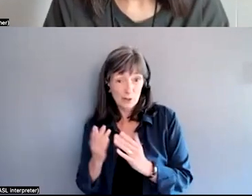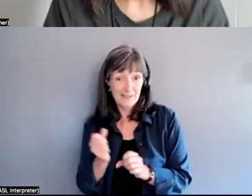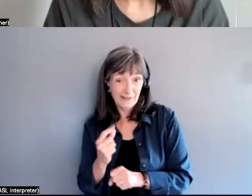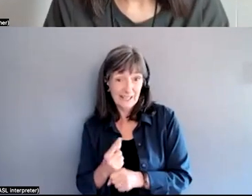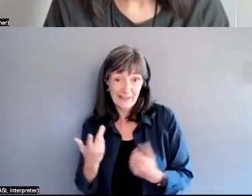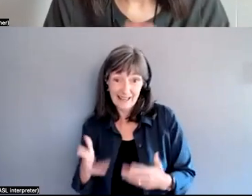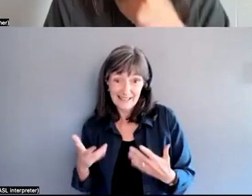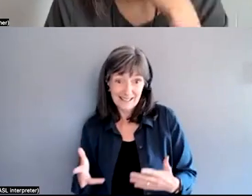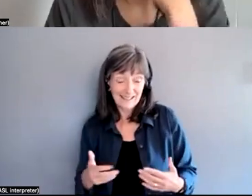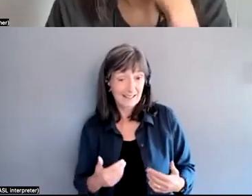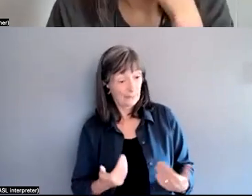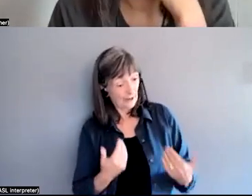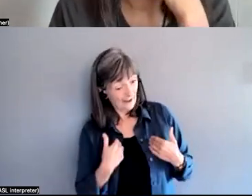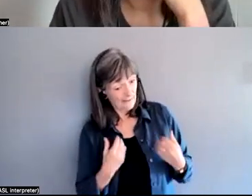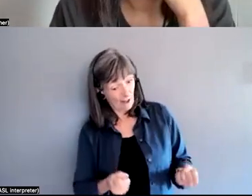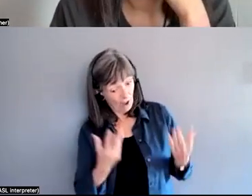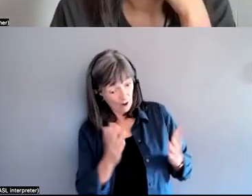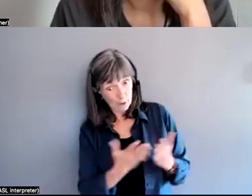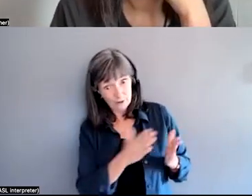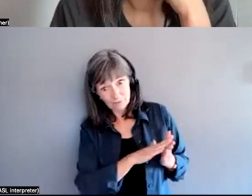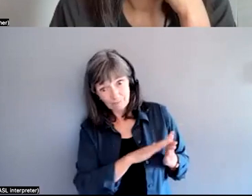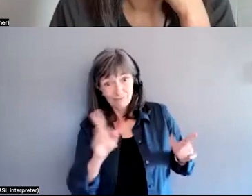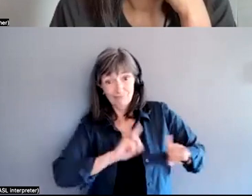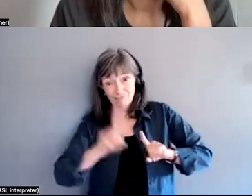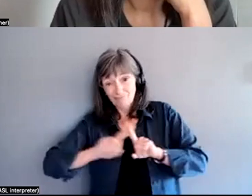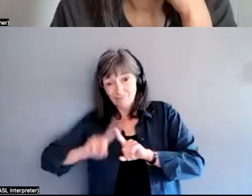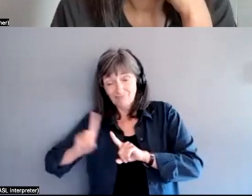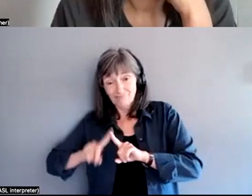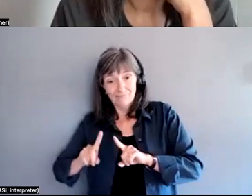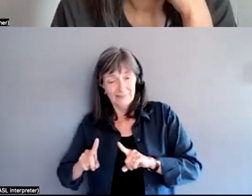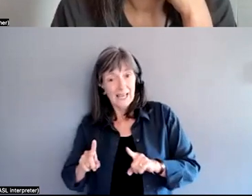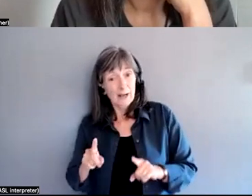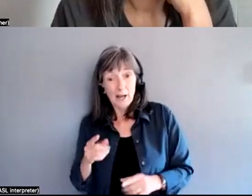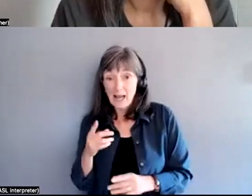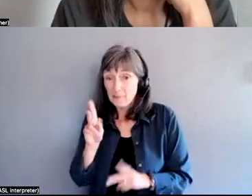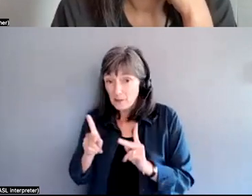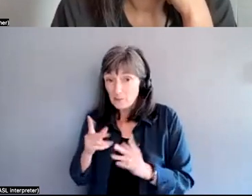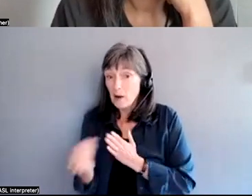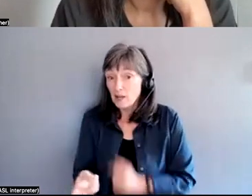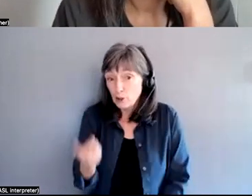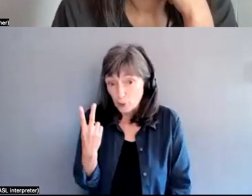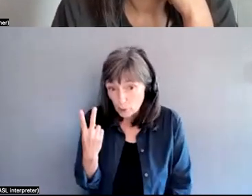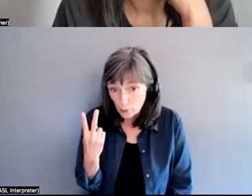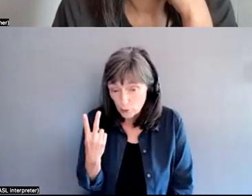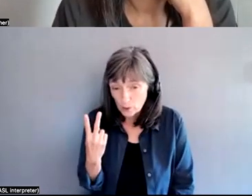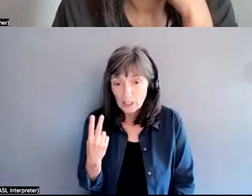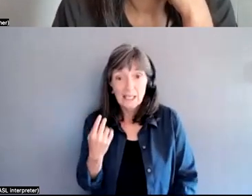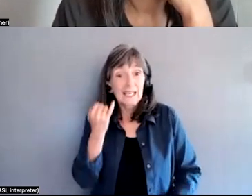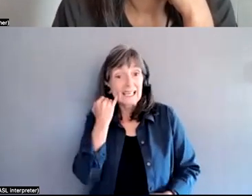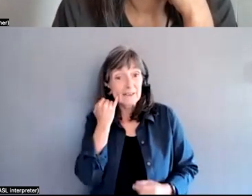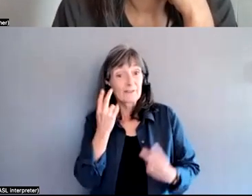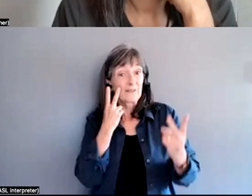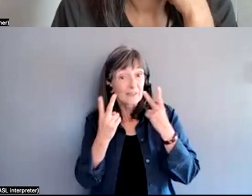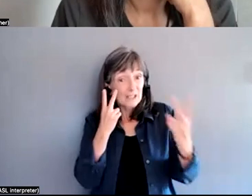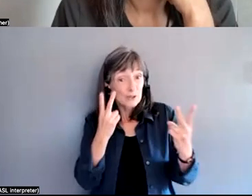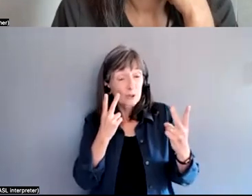books, and we're trying to get them in front of a few faces, but people are just going to buy a few of them. Right. And if you start changing the visual, the face of